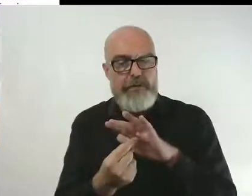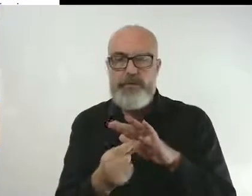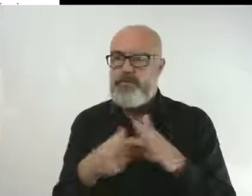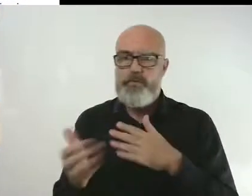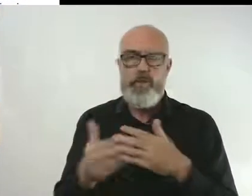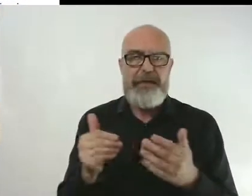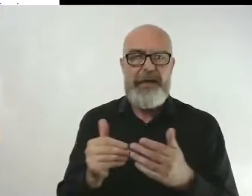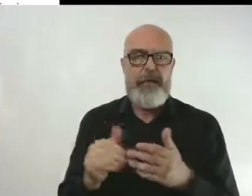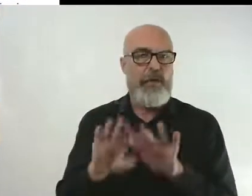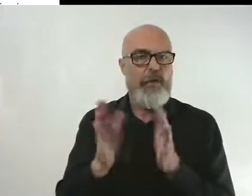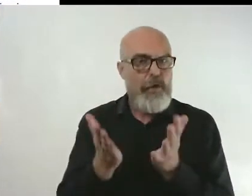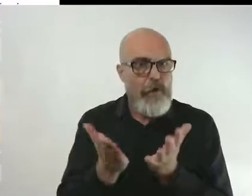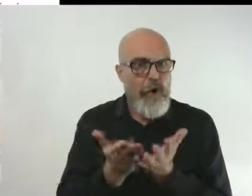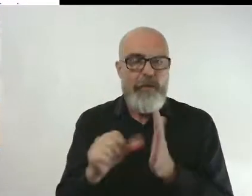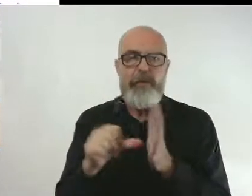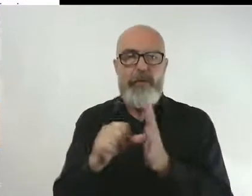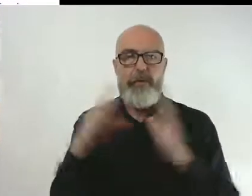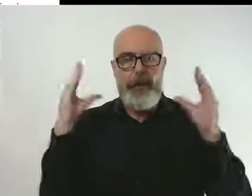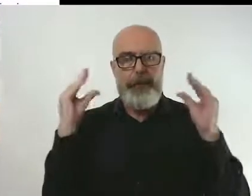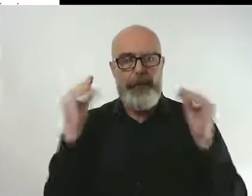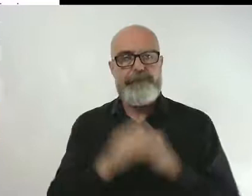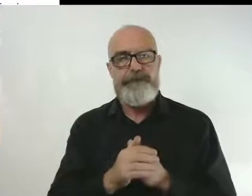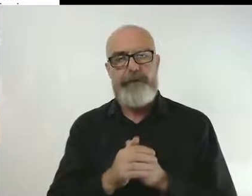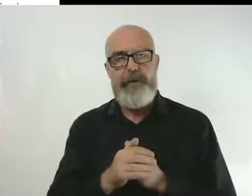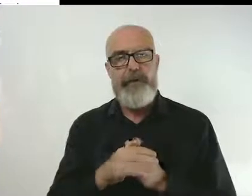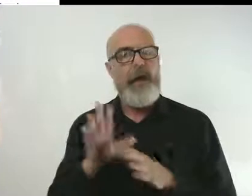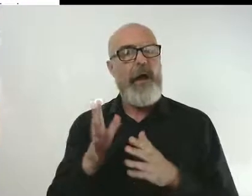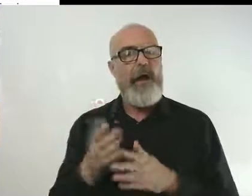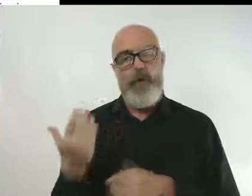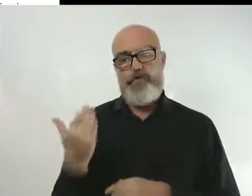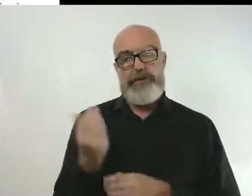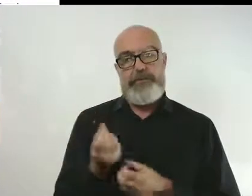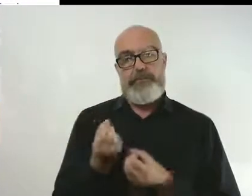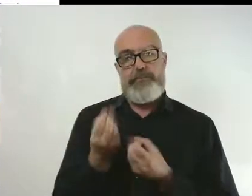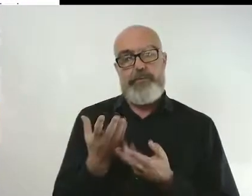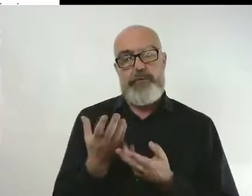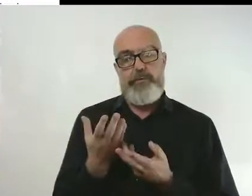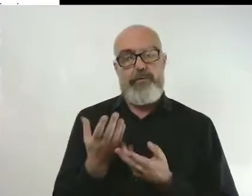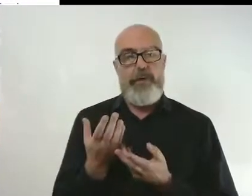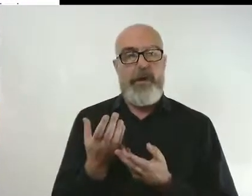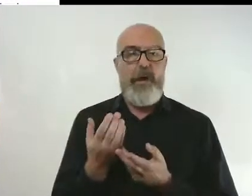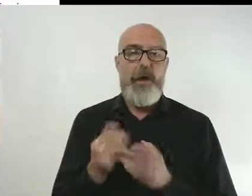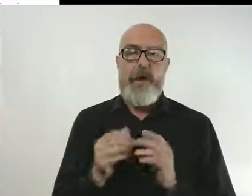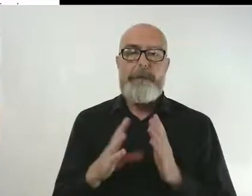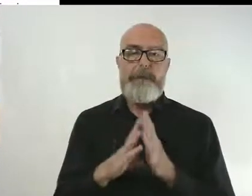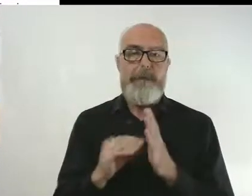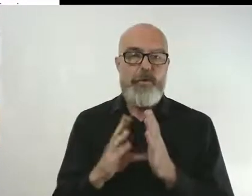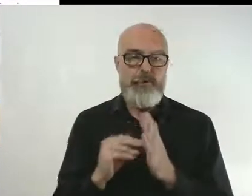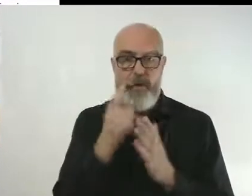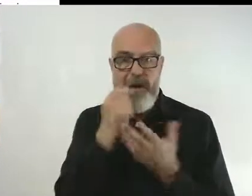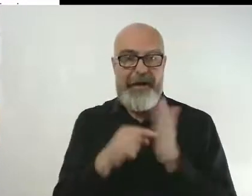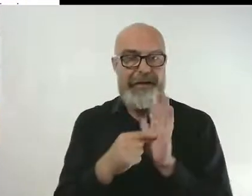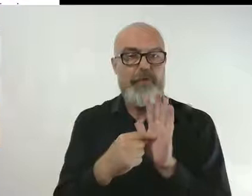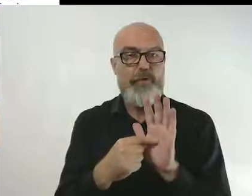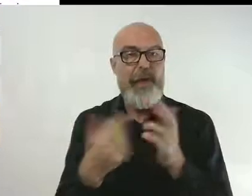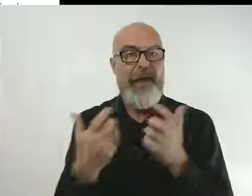an essential step in addressing the global burden of hearing loss. I have recently proposed a novel model